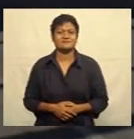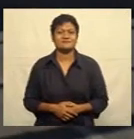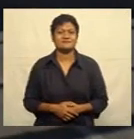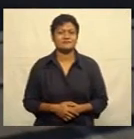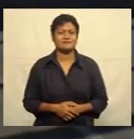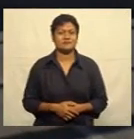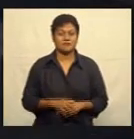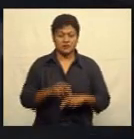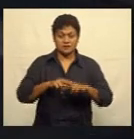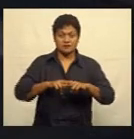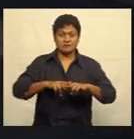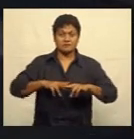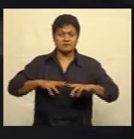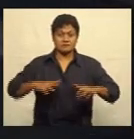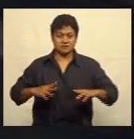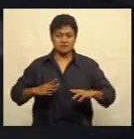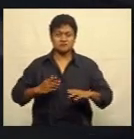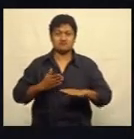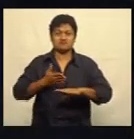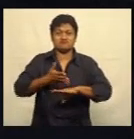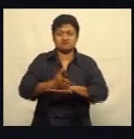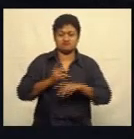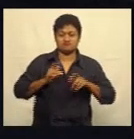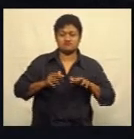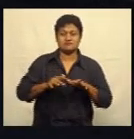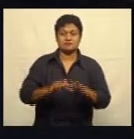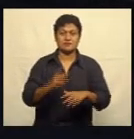And funeral screening exceeds 500.